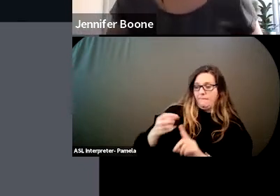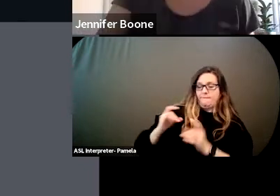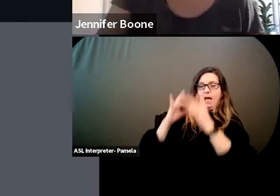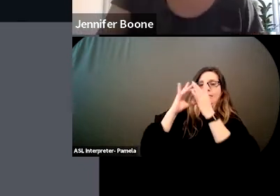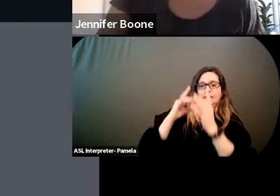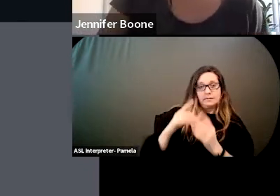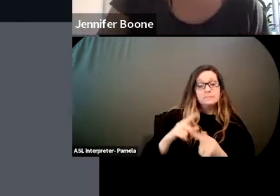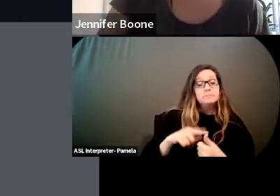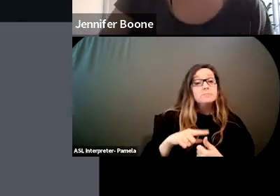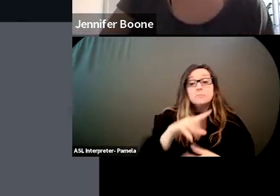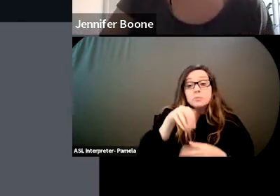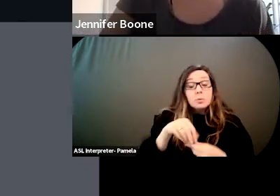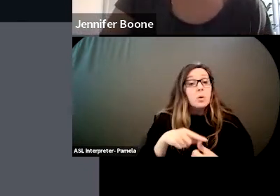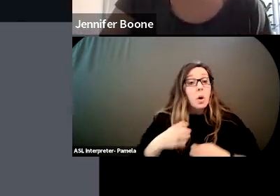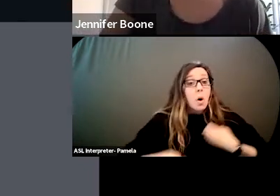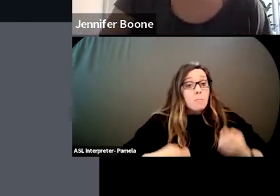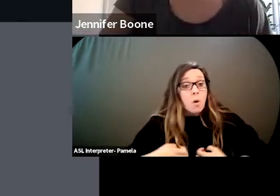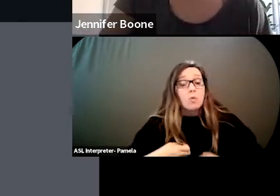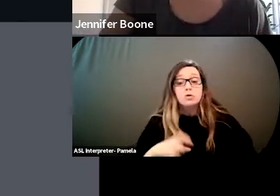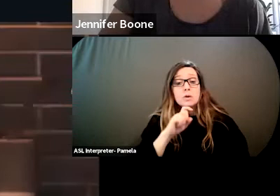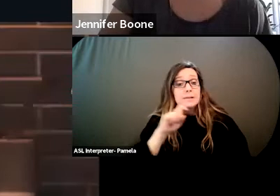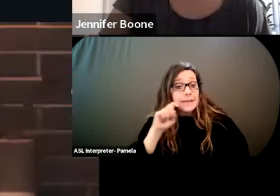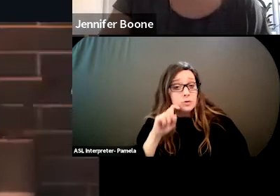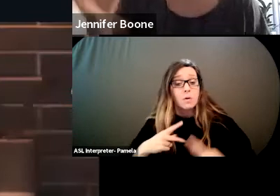forms, including emotional, sexual, and physical violence.